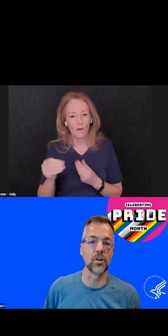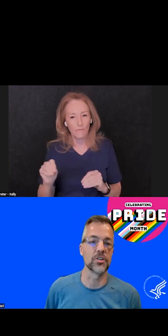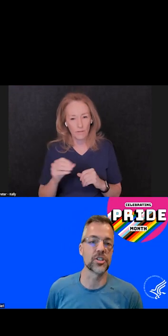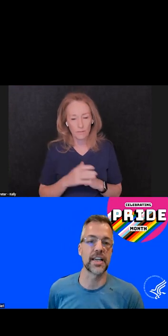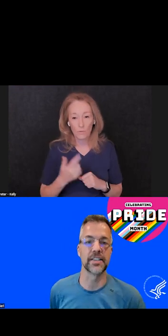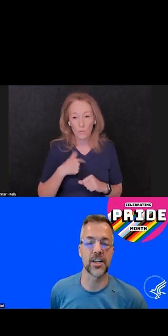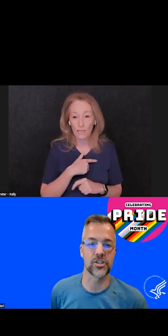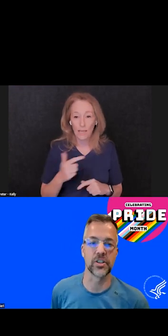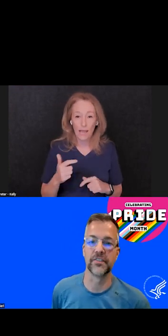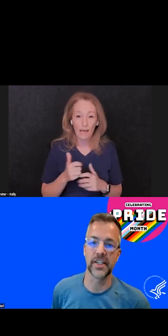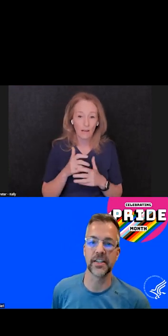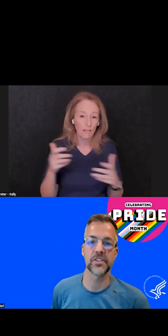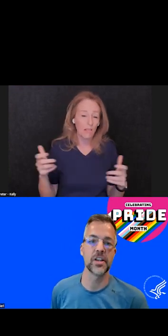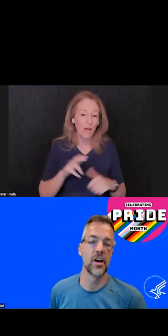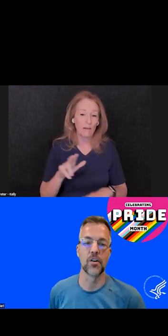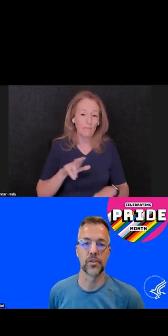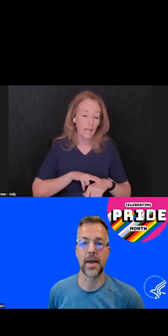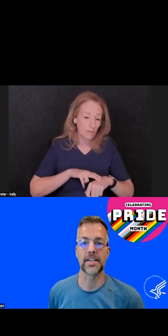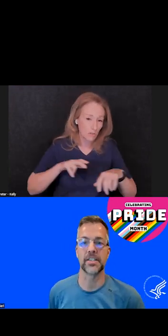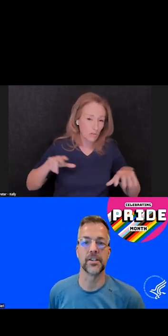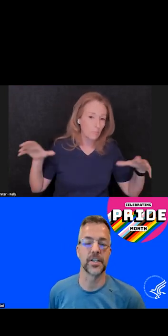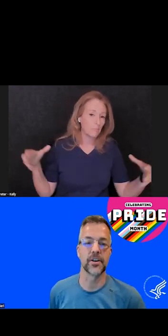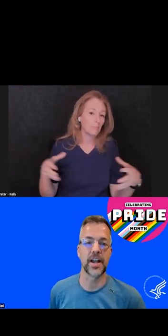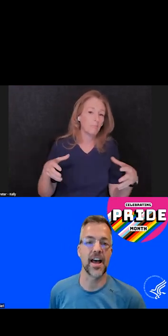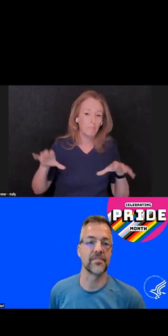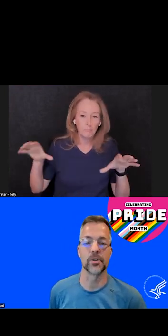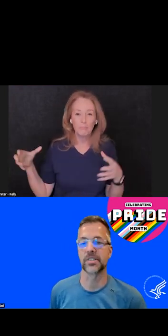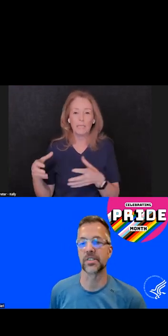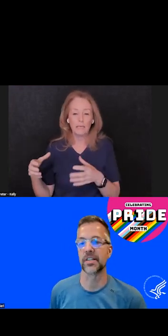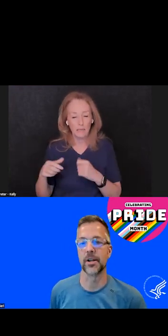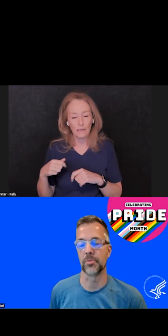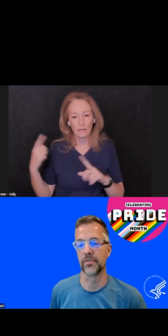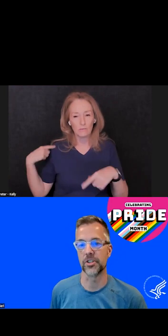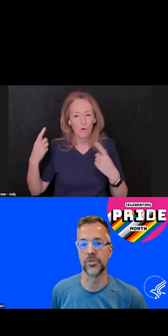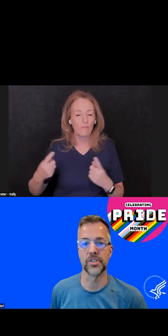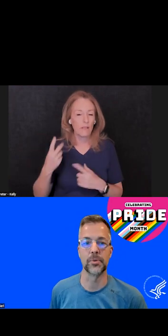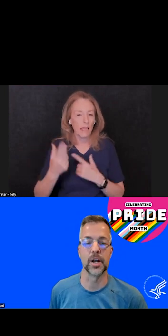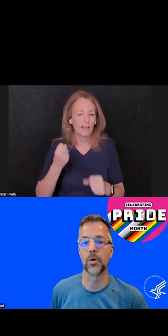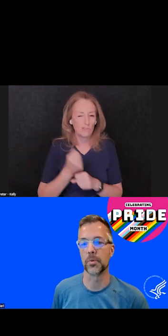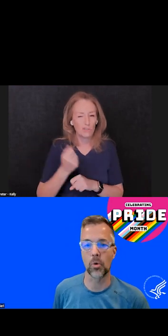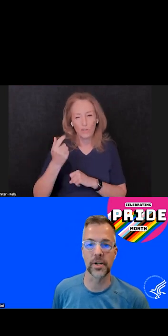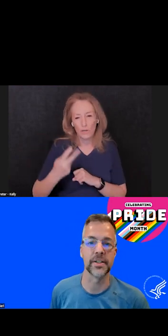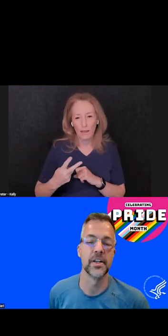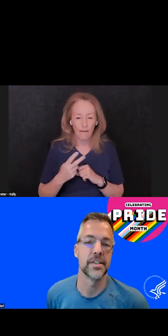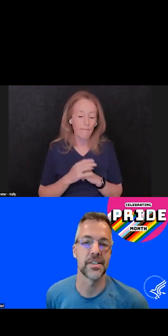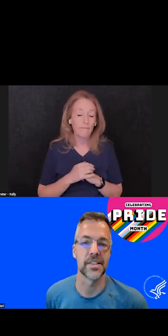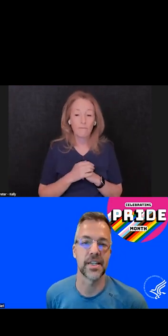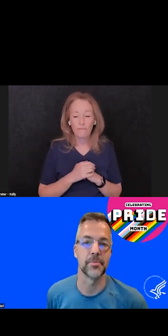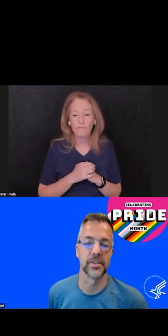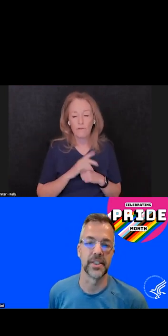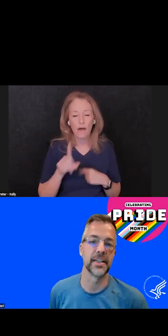very large scale national convenings over the past year and a half, focused on a number of issues that we know are important